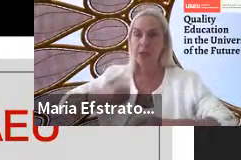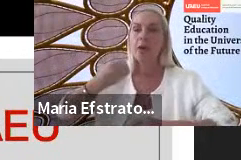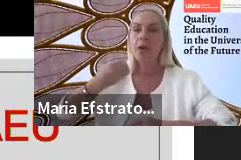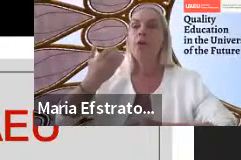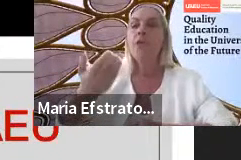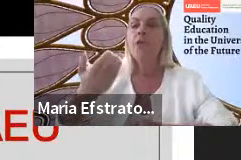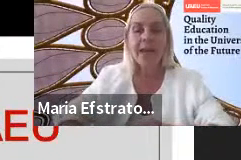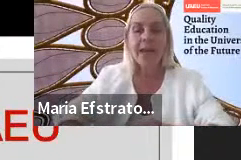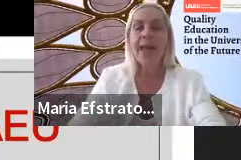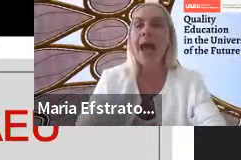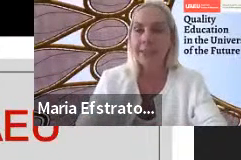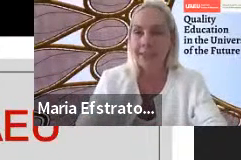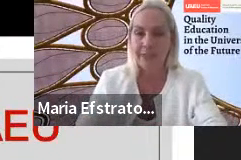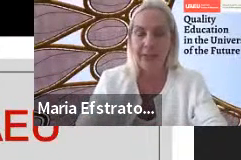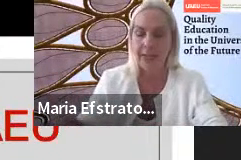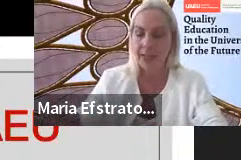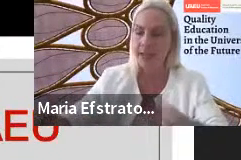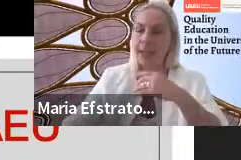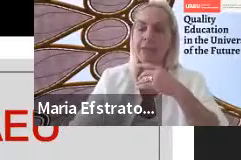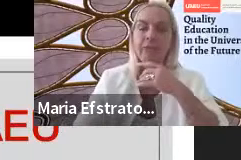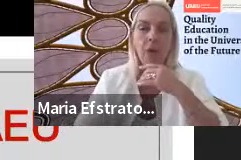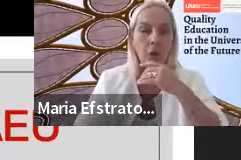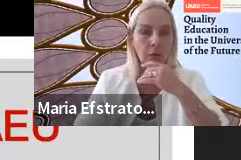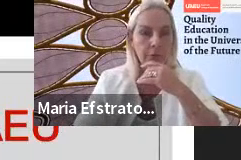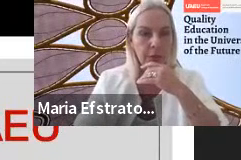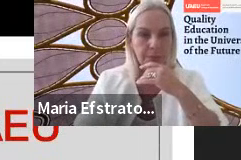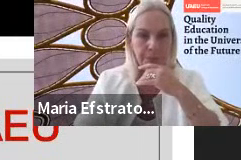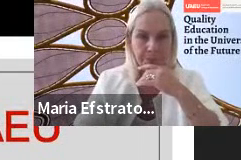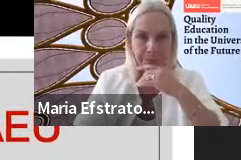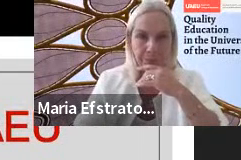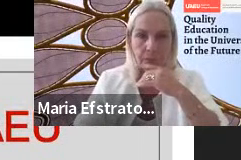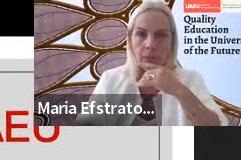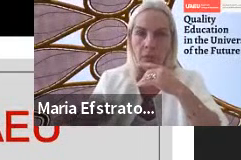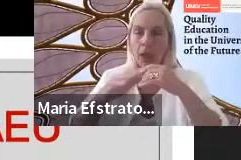engaged, to be really actively